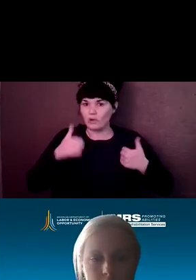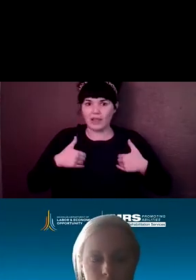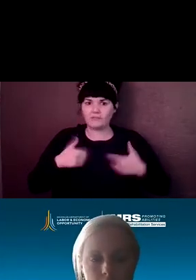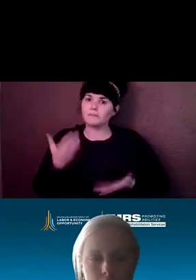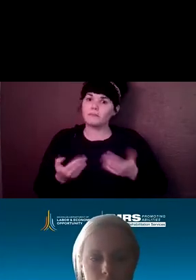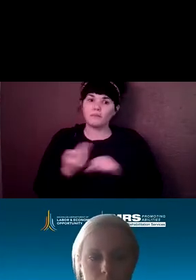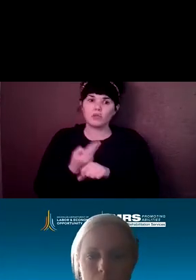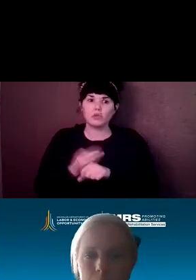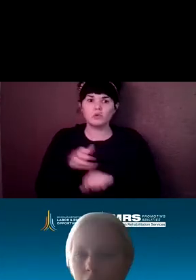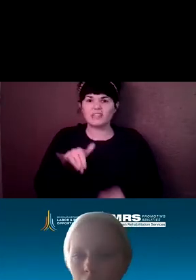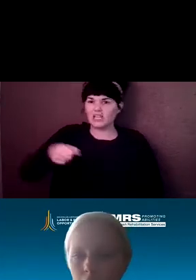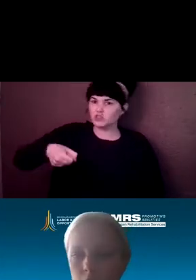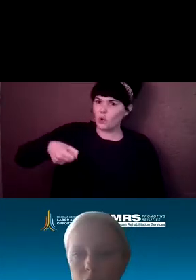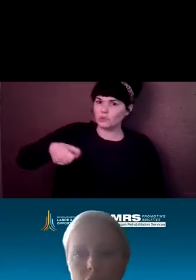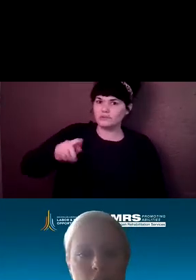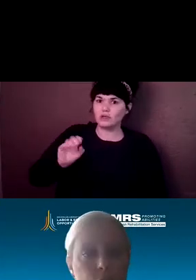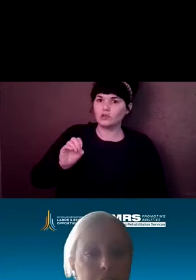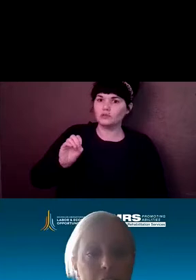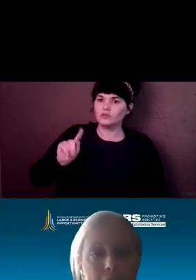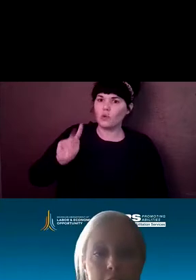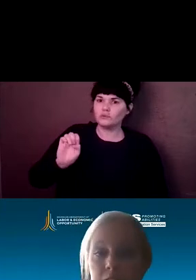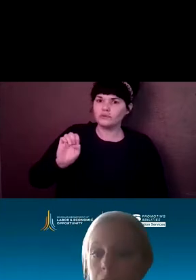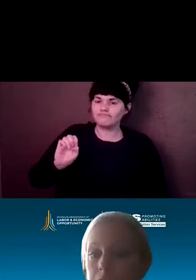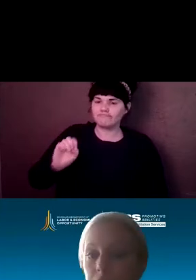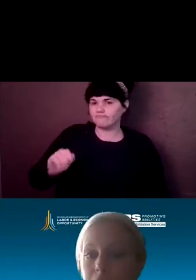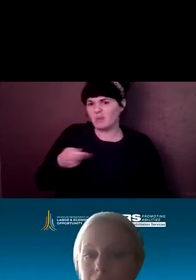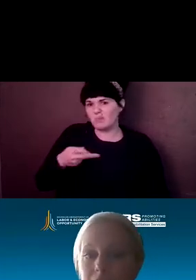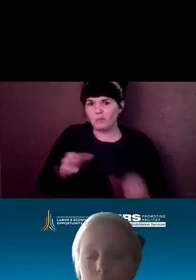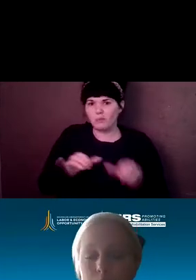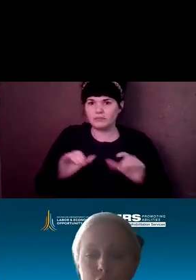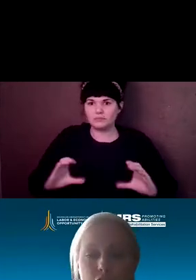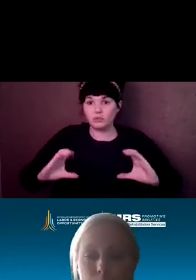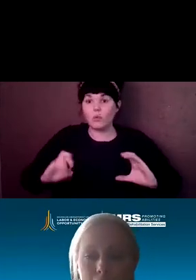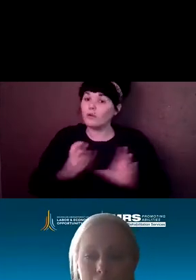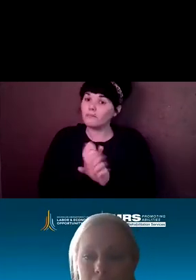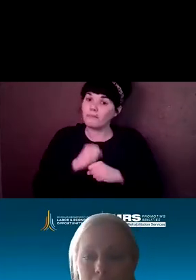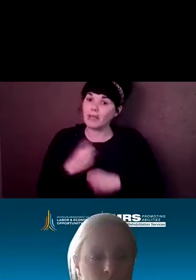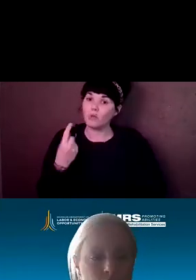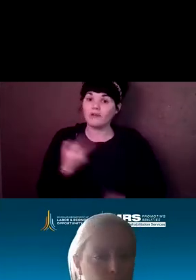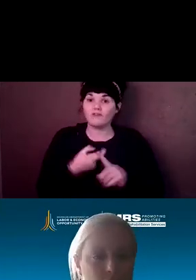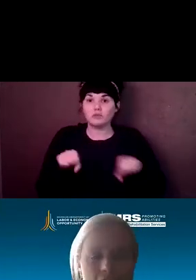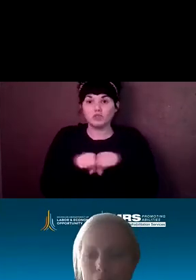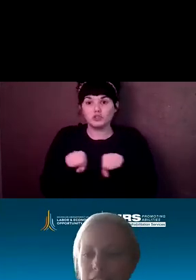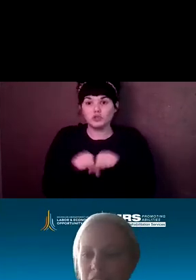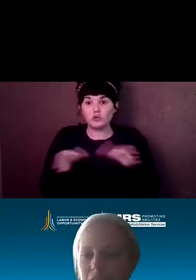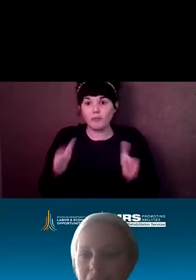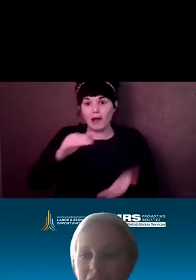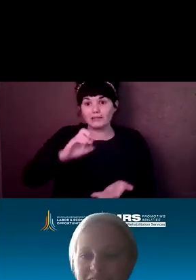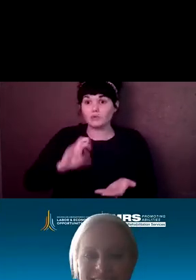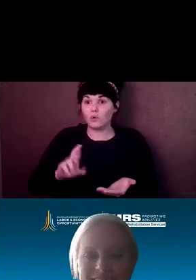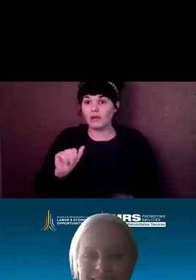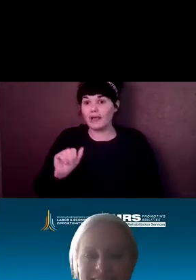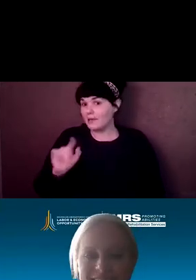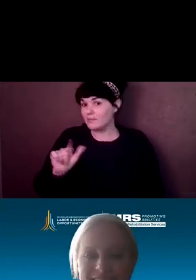inches tall, or create a footrest from a shoebox. Use one of those Amazon boxes you